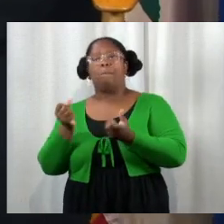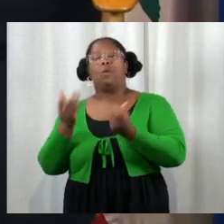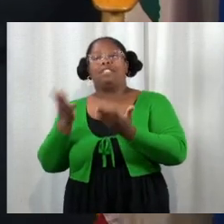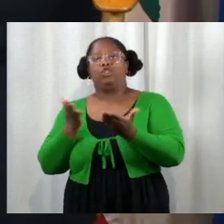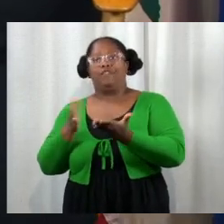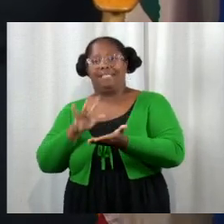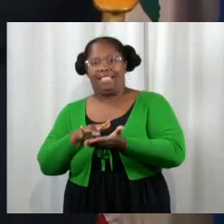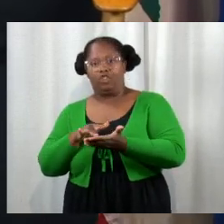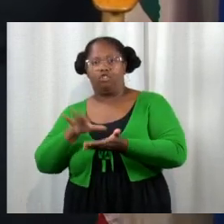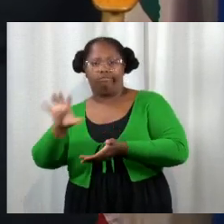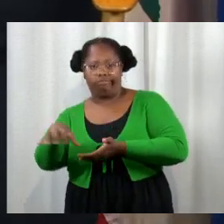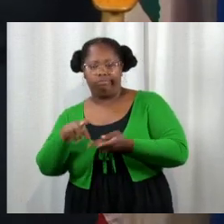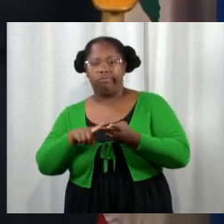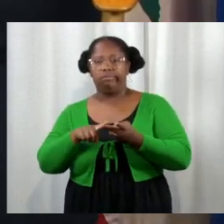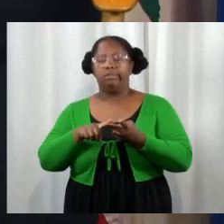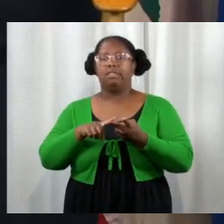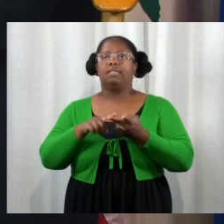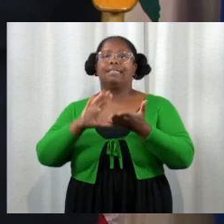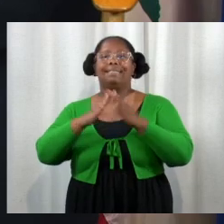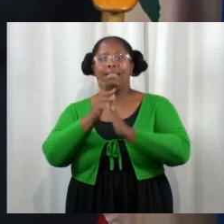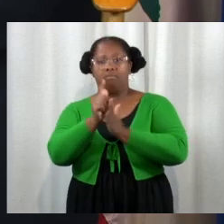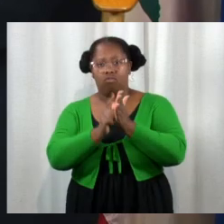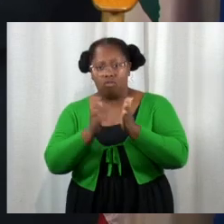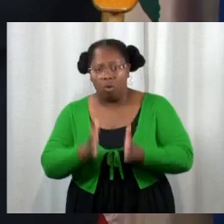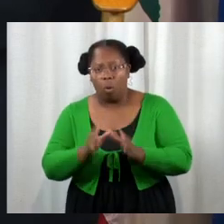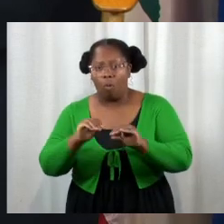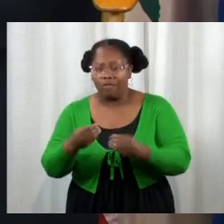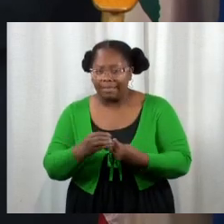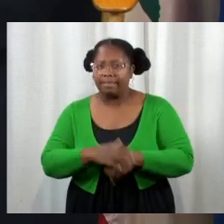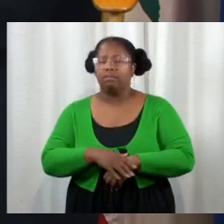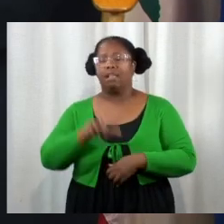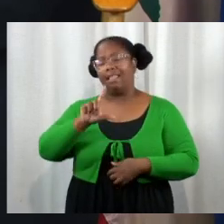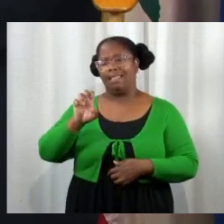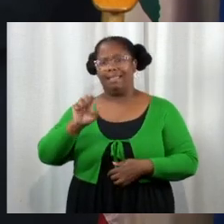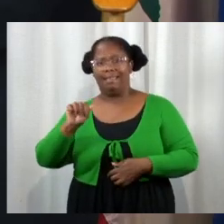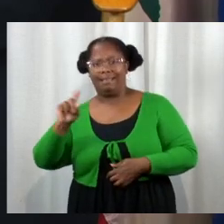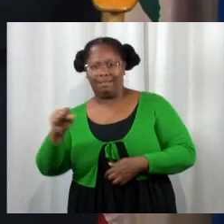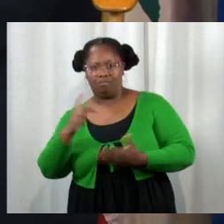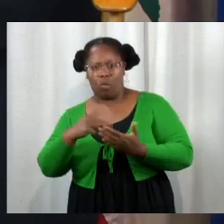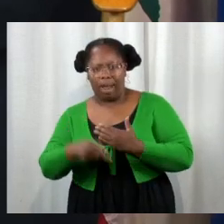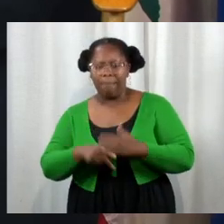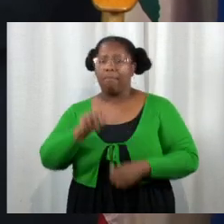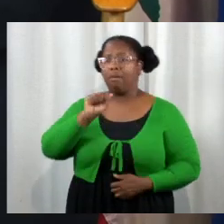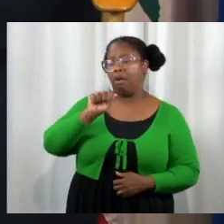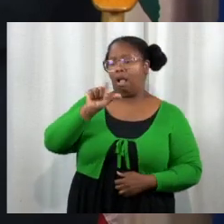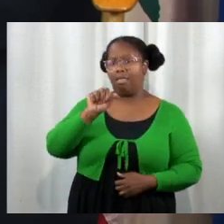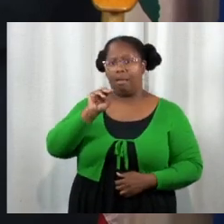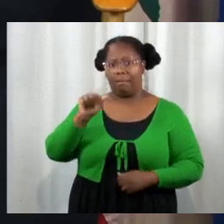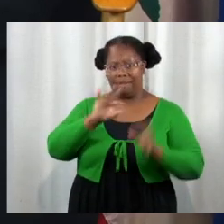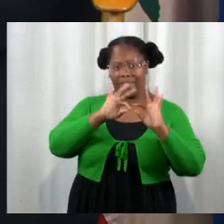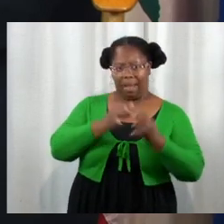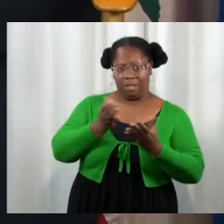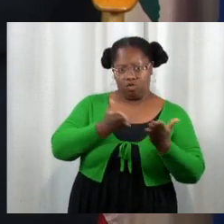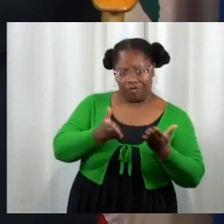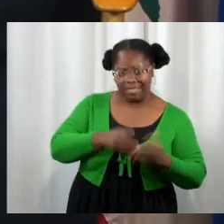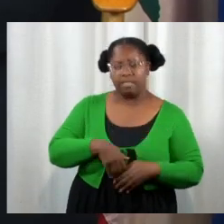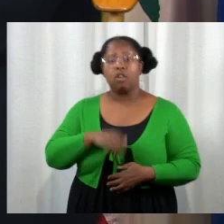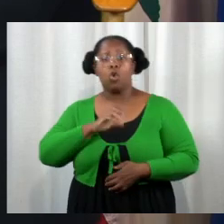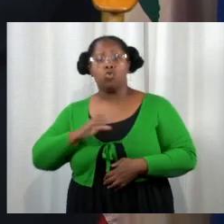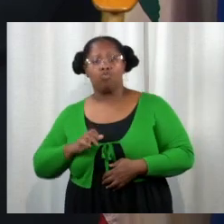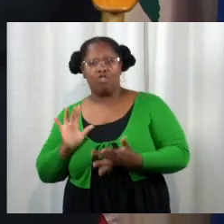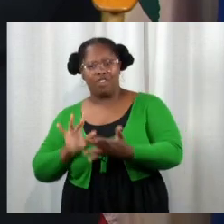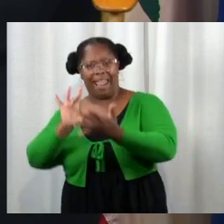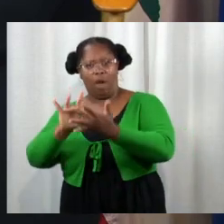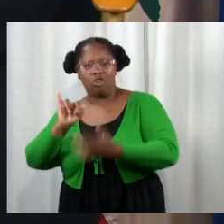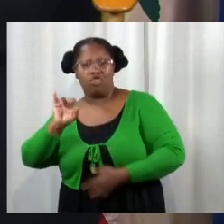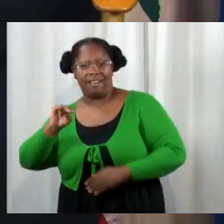office, and the LEADS program, and a couple nonprofits, the Alama Family Services and the Christian Outreach and Action. We're all